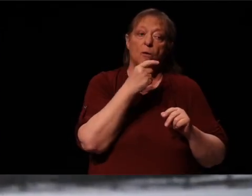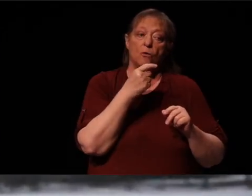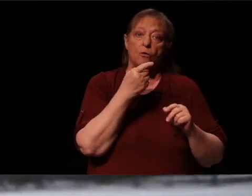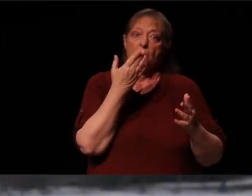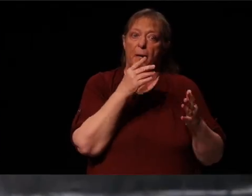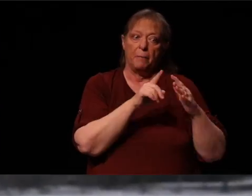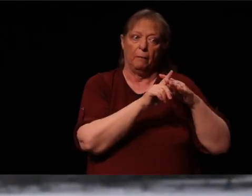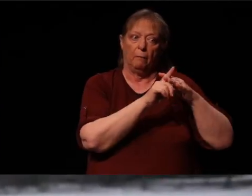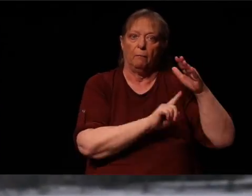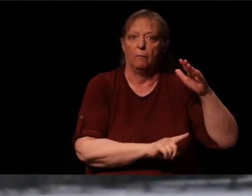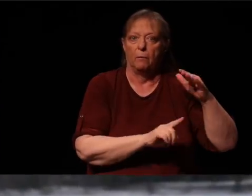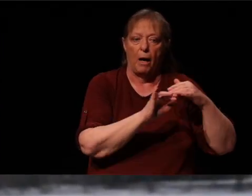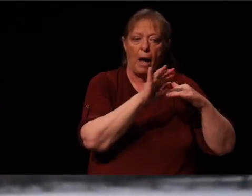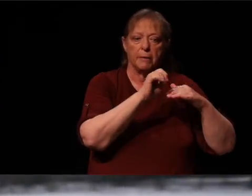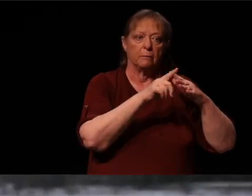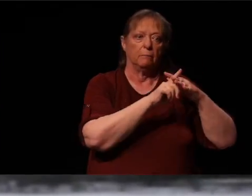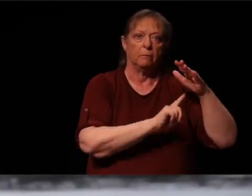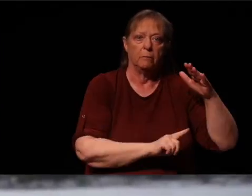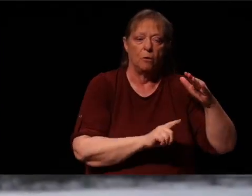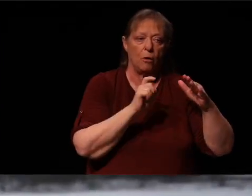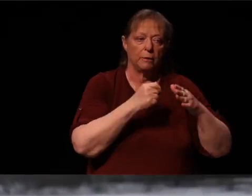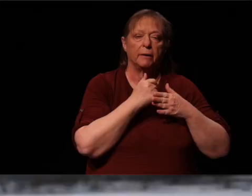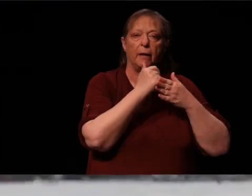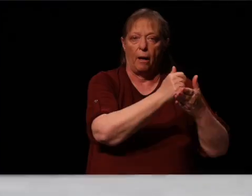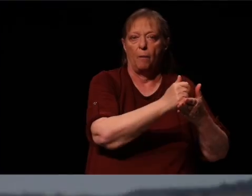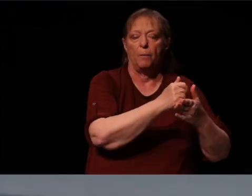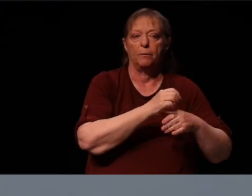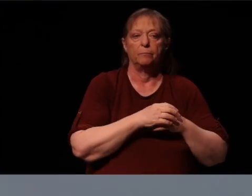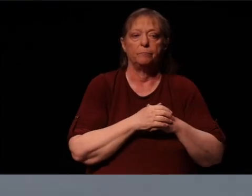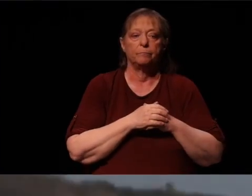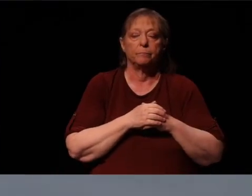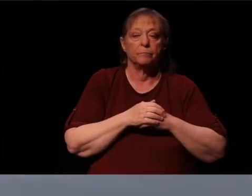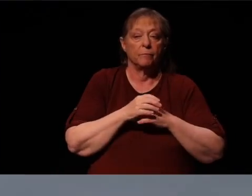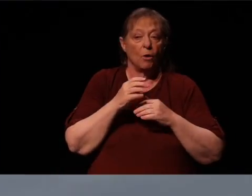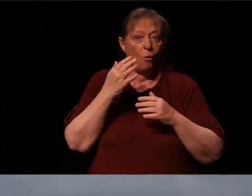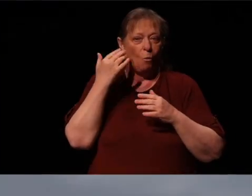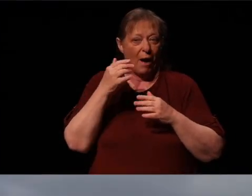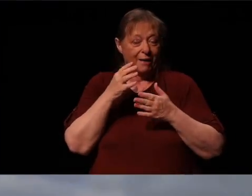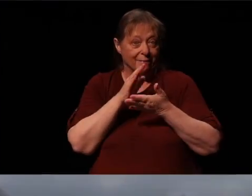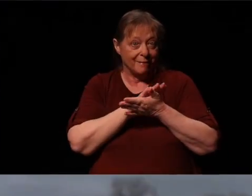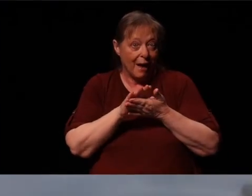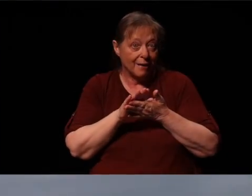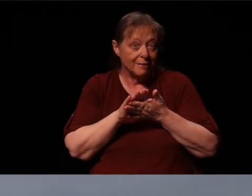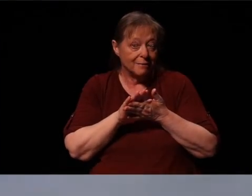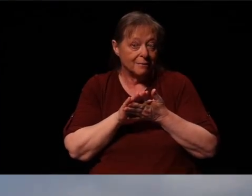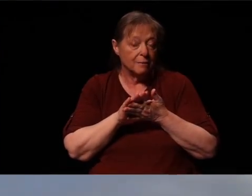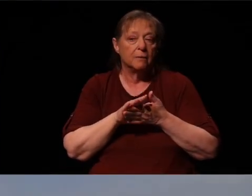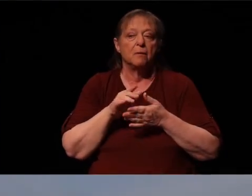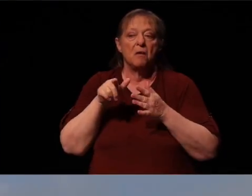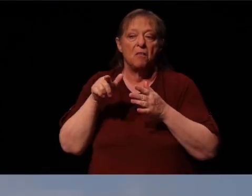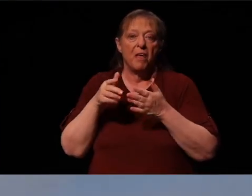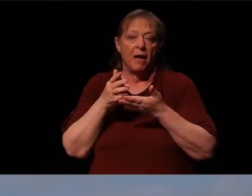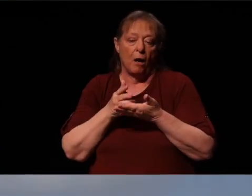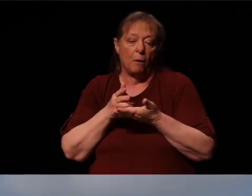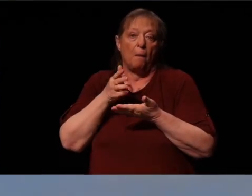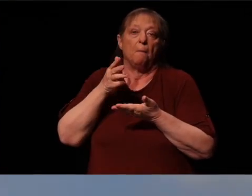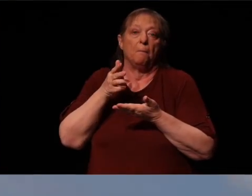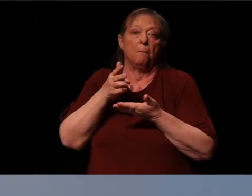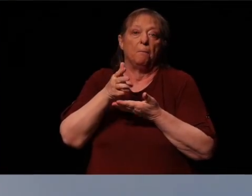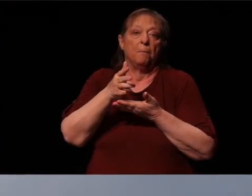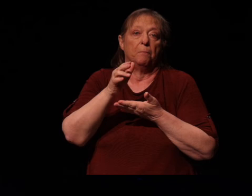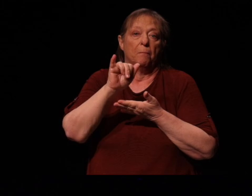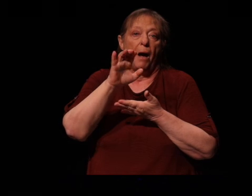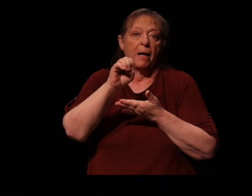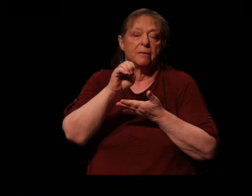who have fallen through the ice or need to be assisted. And so what makes it nice is because they